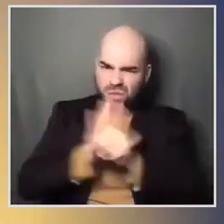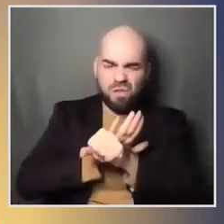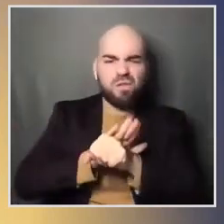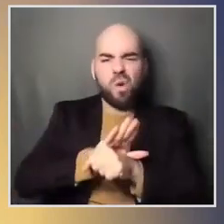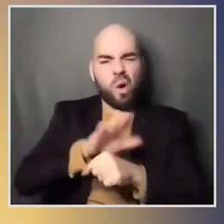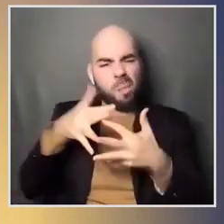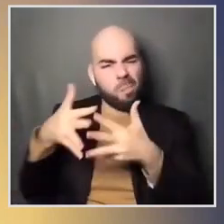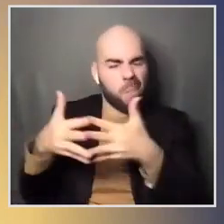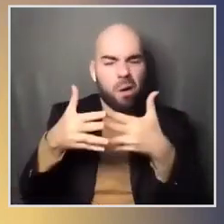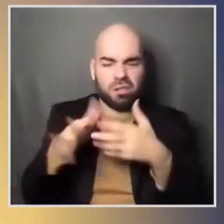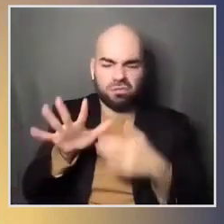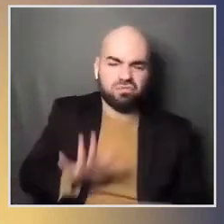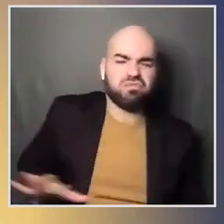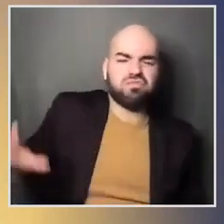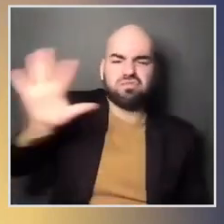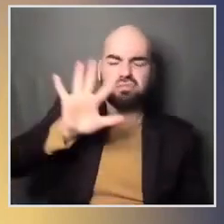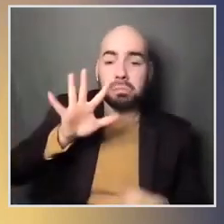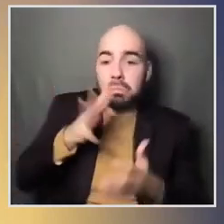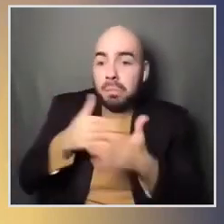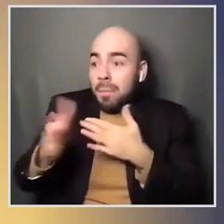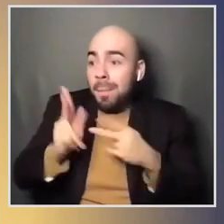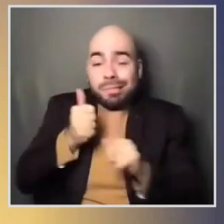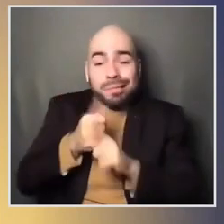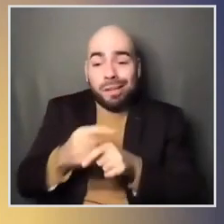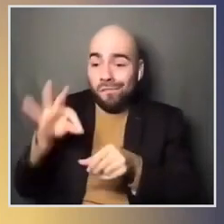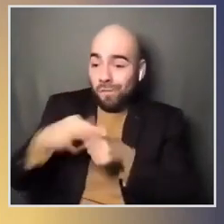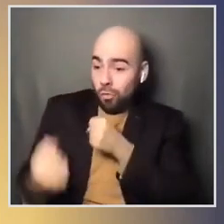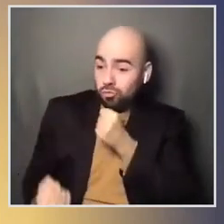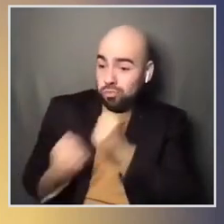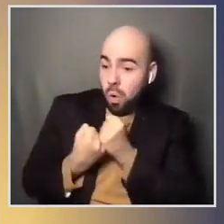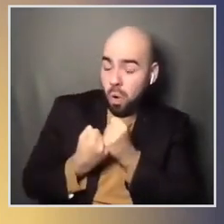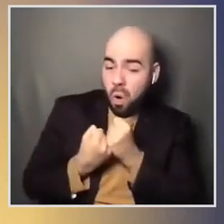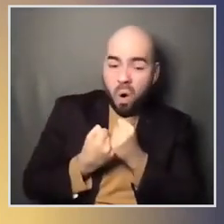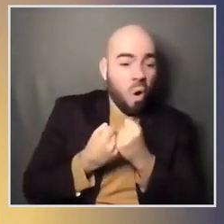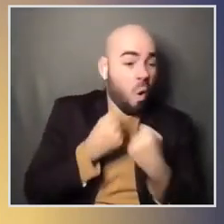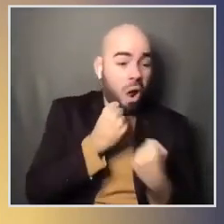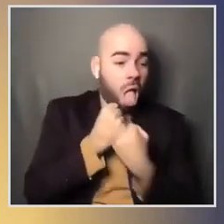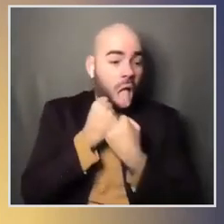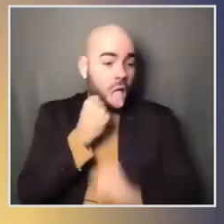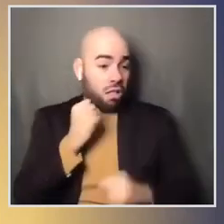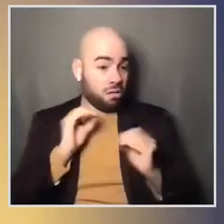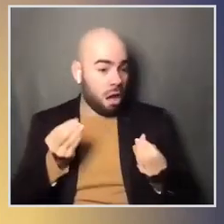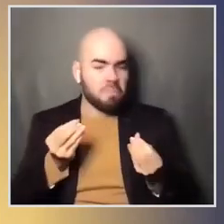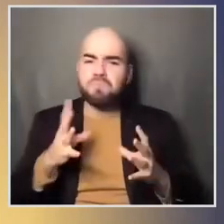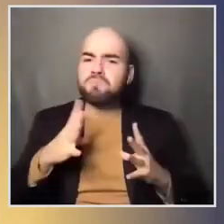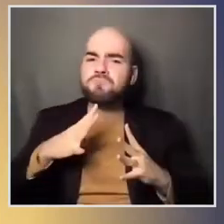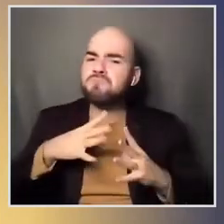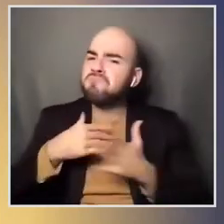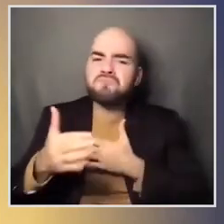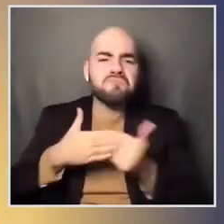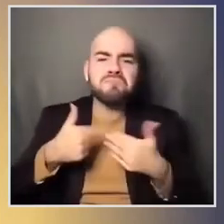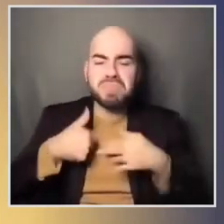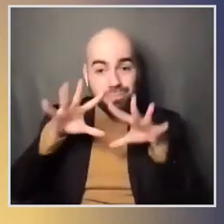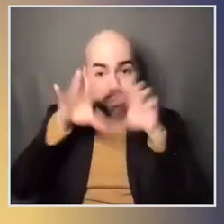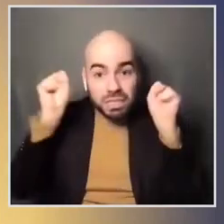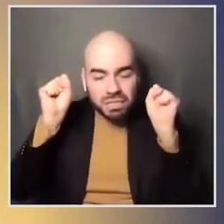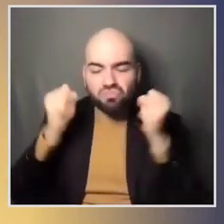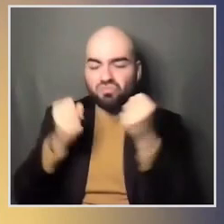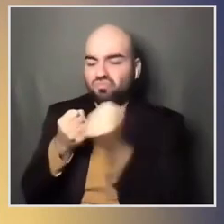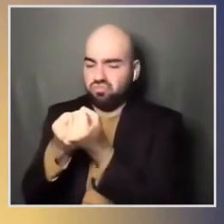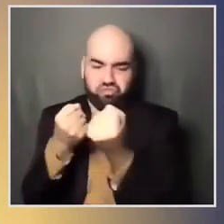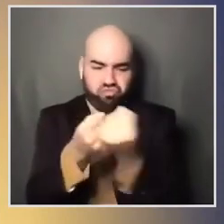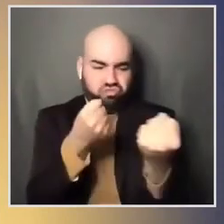I'll work as hard for those who voted against me as those who voted for me. That's the job. That's the